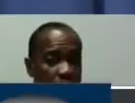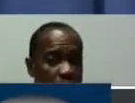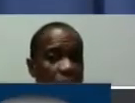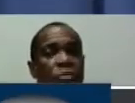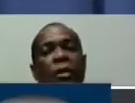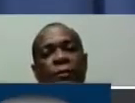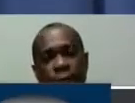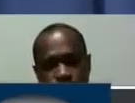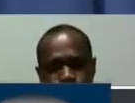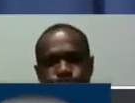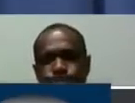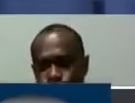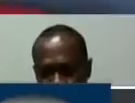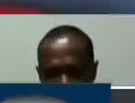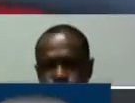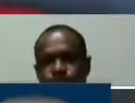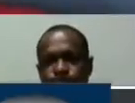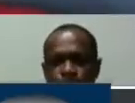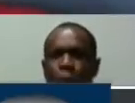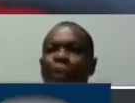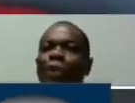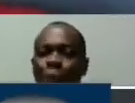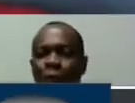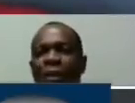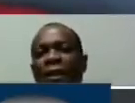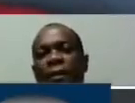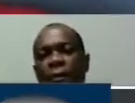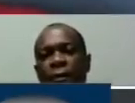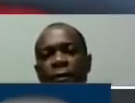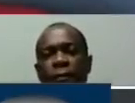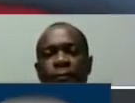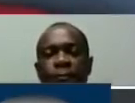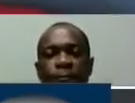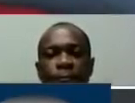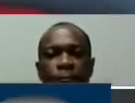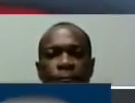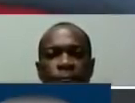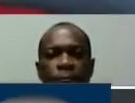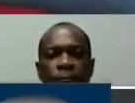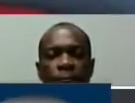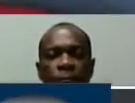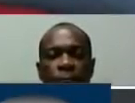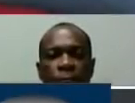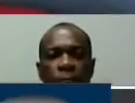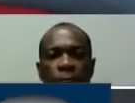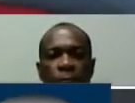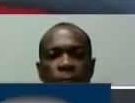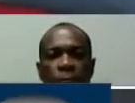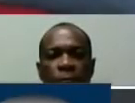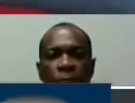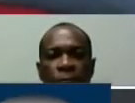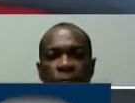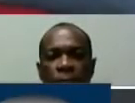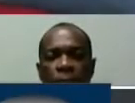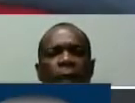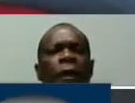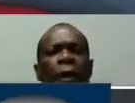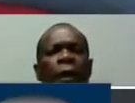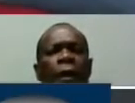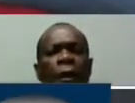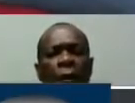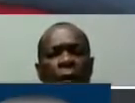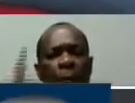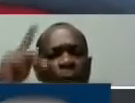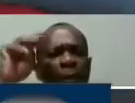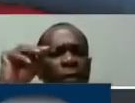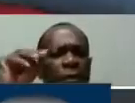to COVID areas. Thank you very much. In terms of the concept, Prime Minister, of making the public service safe zones as a group, different